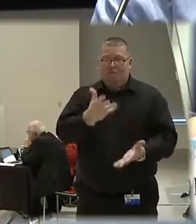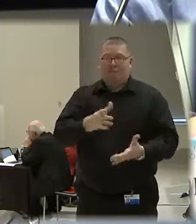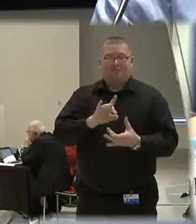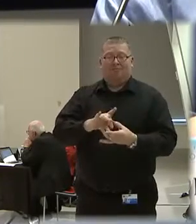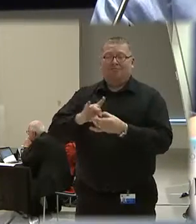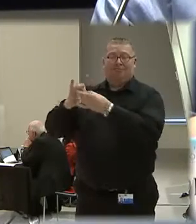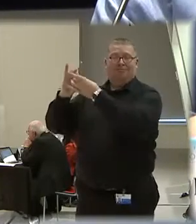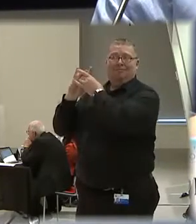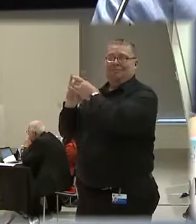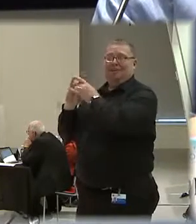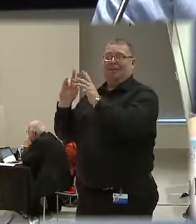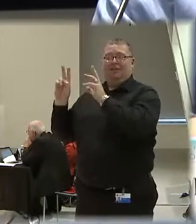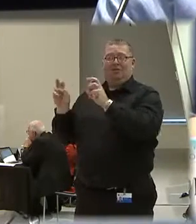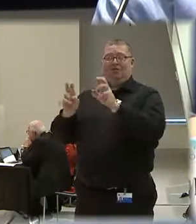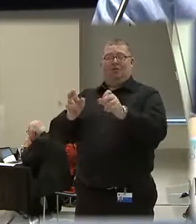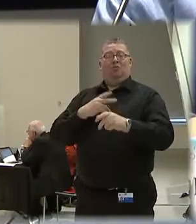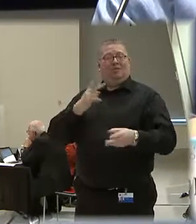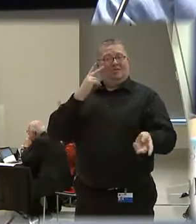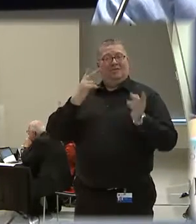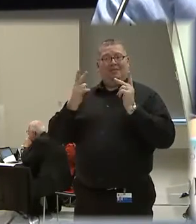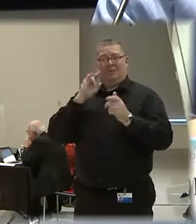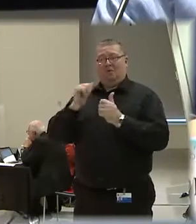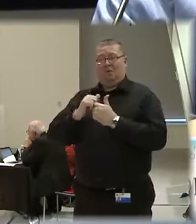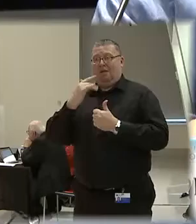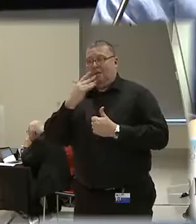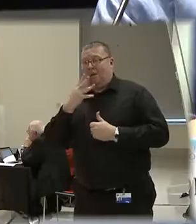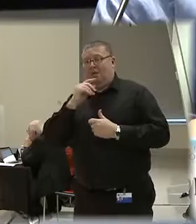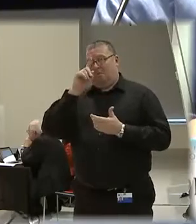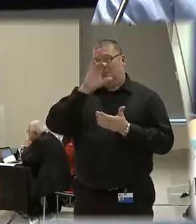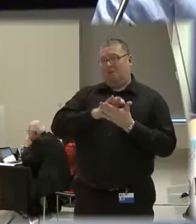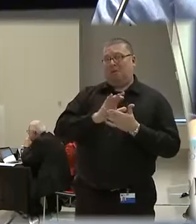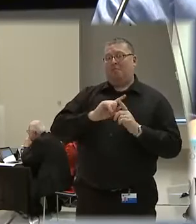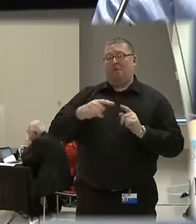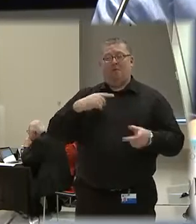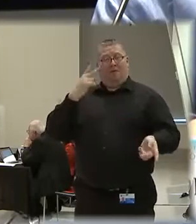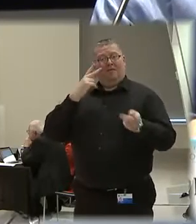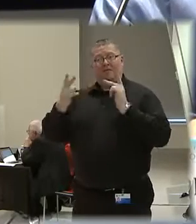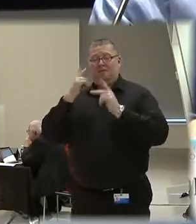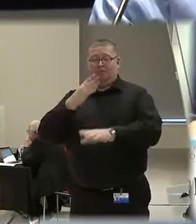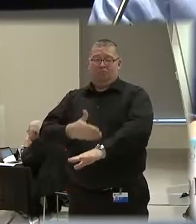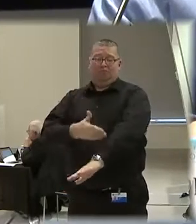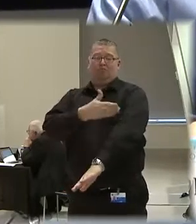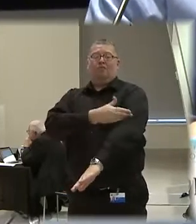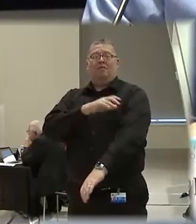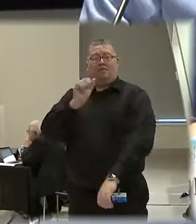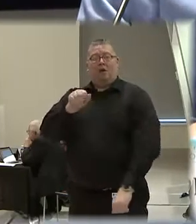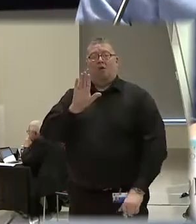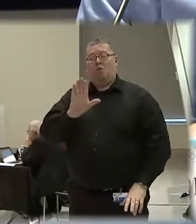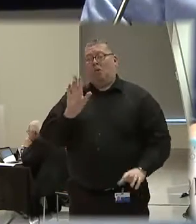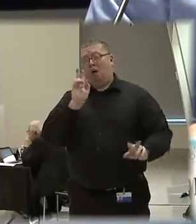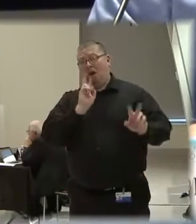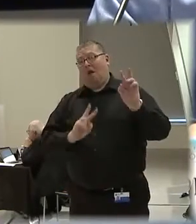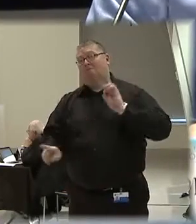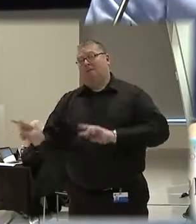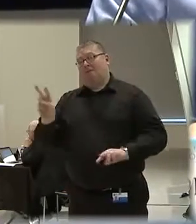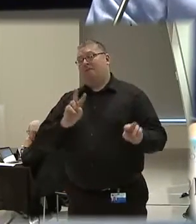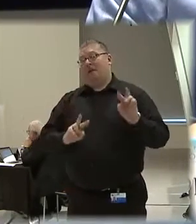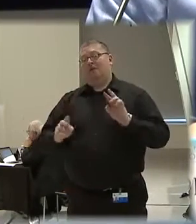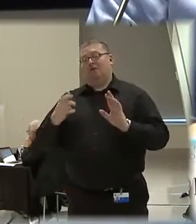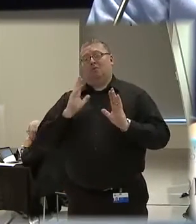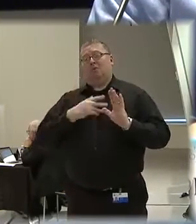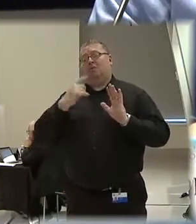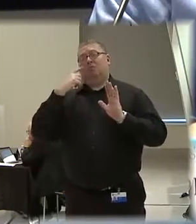color and police, but we have made tremendous gains over the years. So your observations are very well